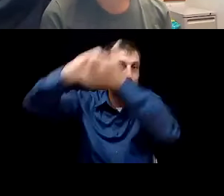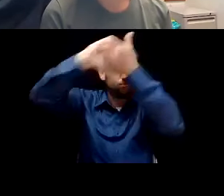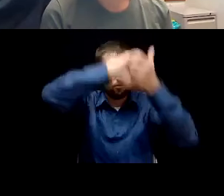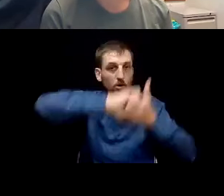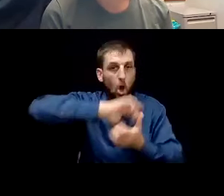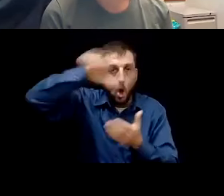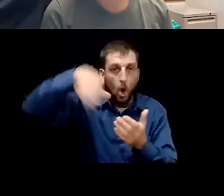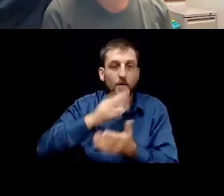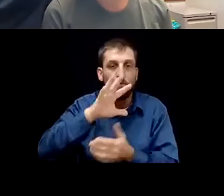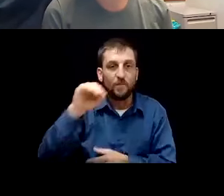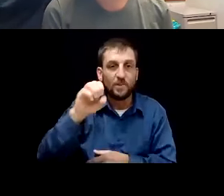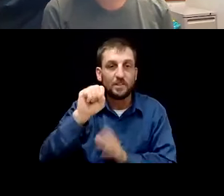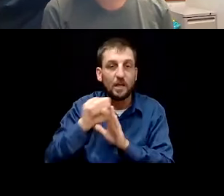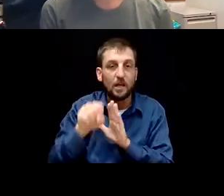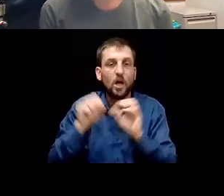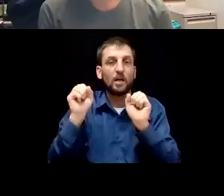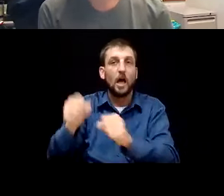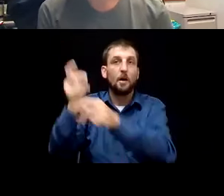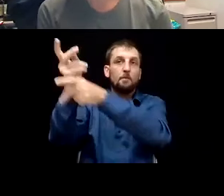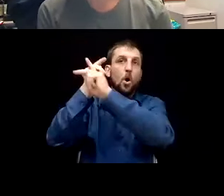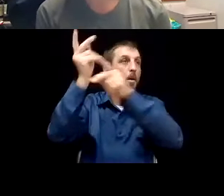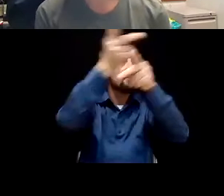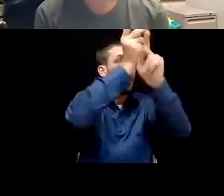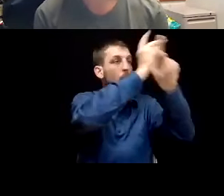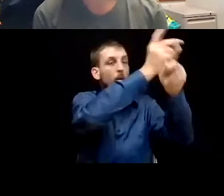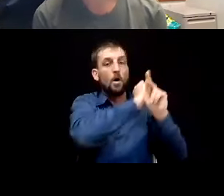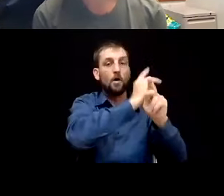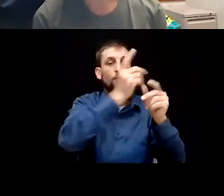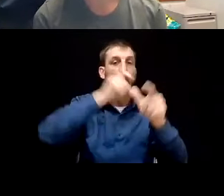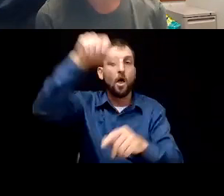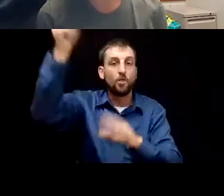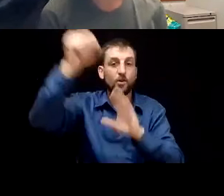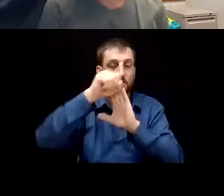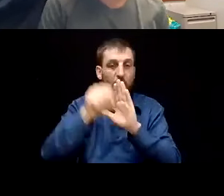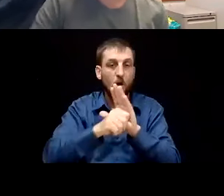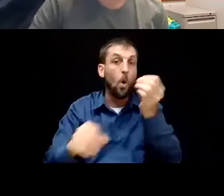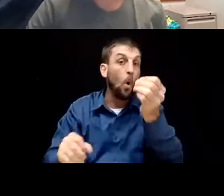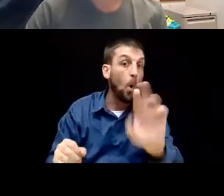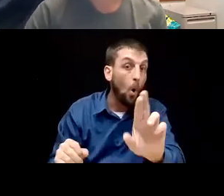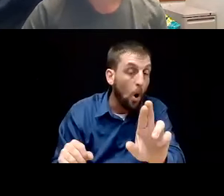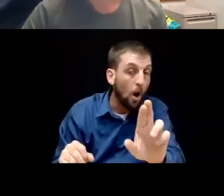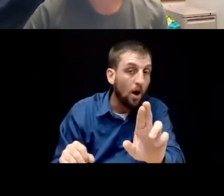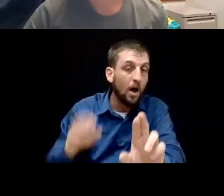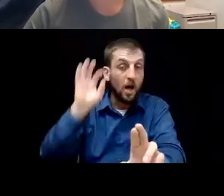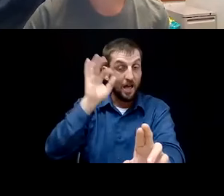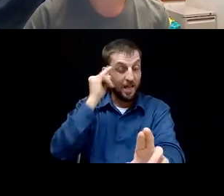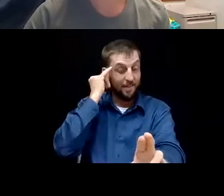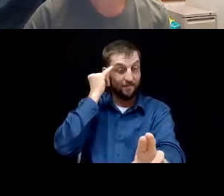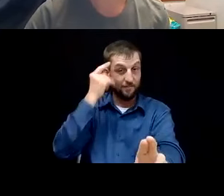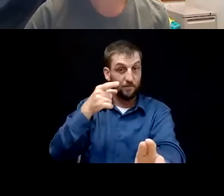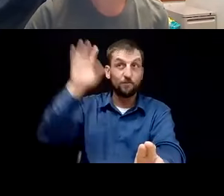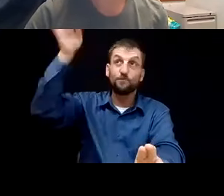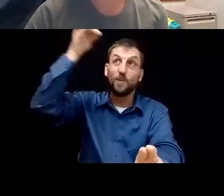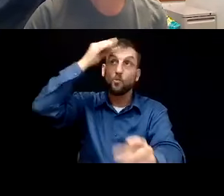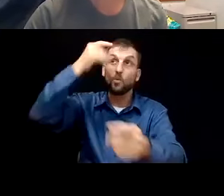assets from other states, or we can ask for help from FEMA if we have a federal declaration.